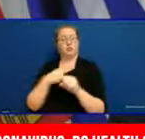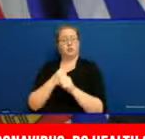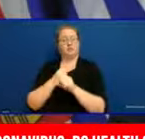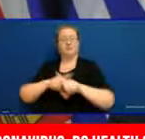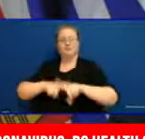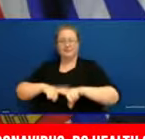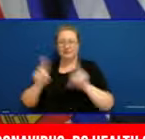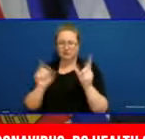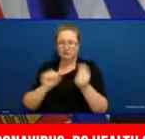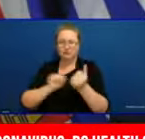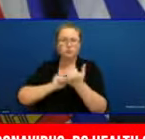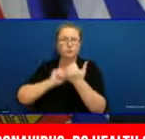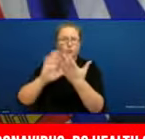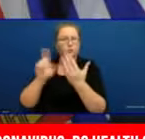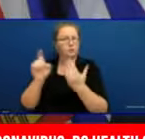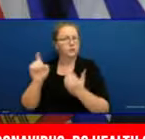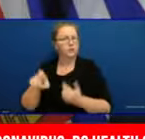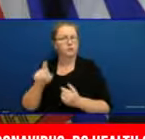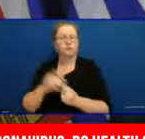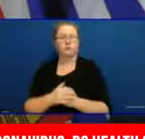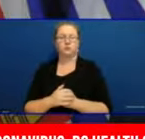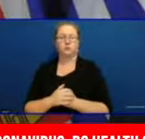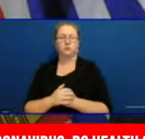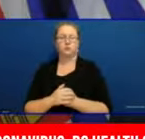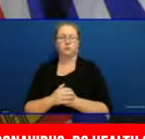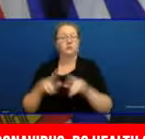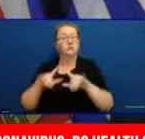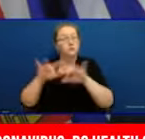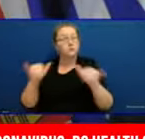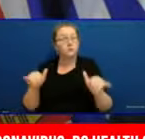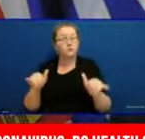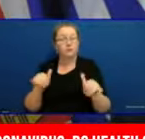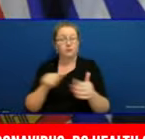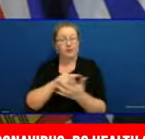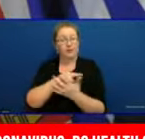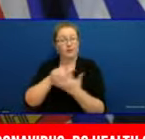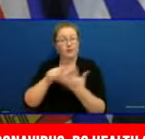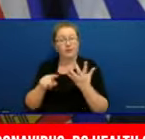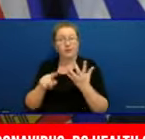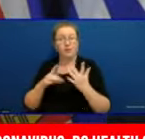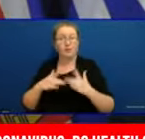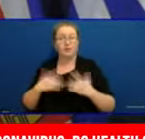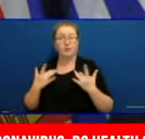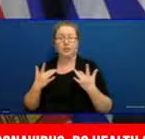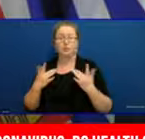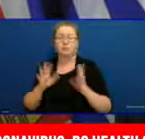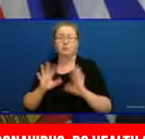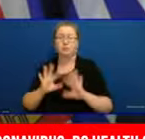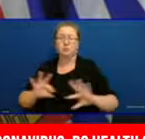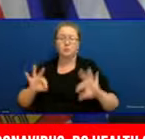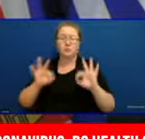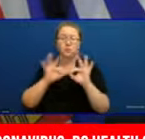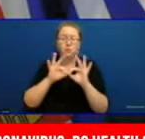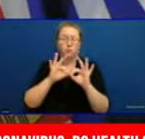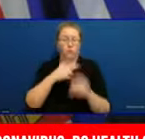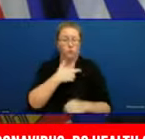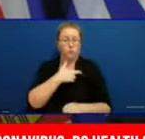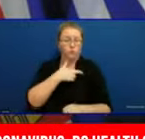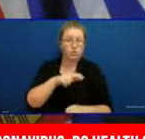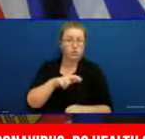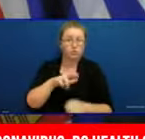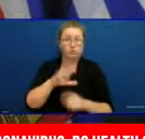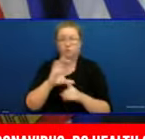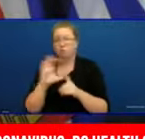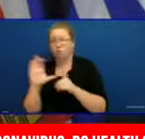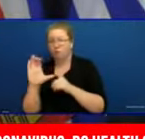celebrate differently this year, but that doesn't mean that the enormous significance of these events for people, either sometimes in a religious sense,